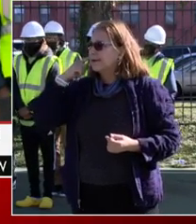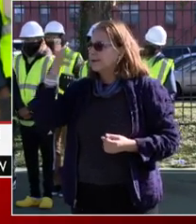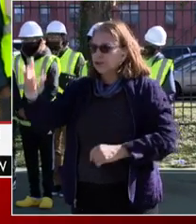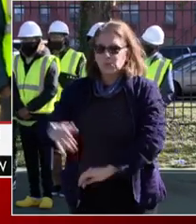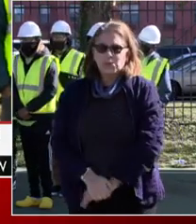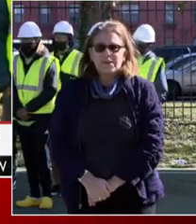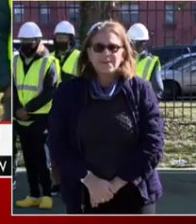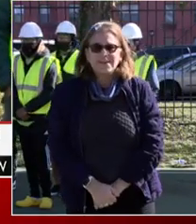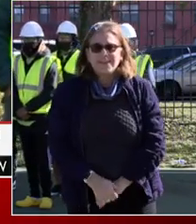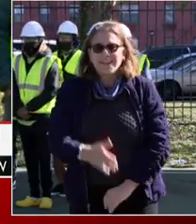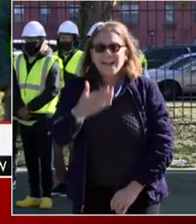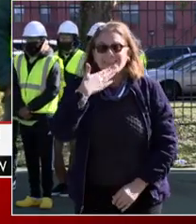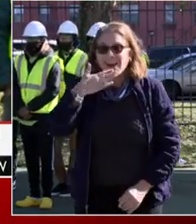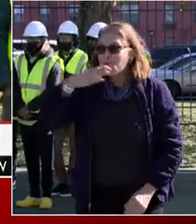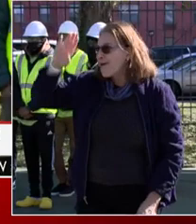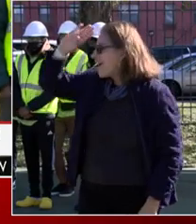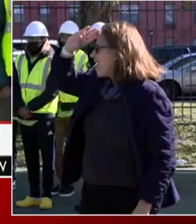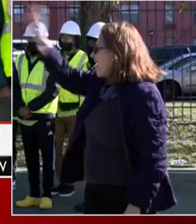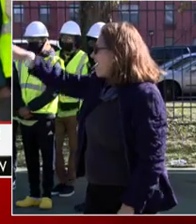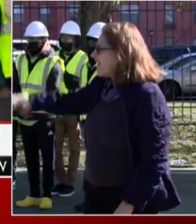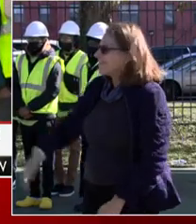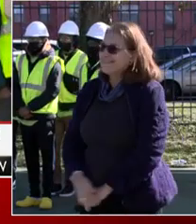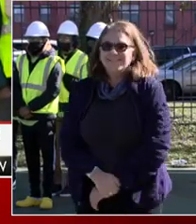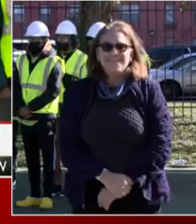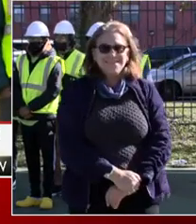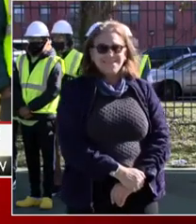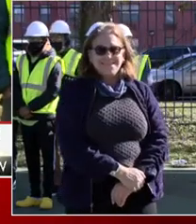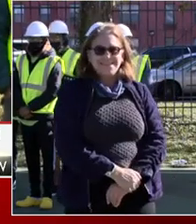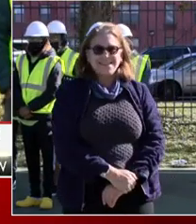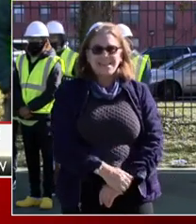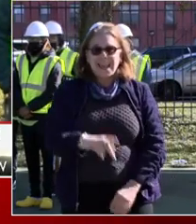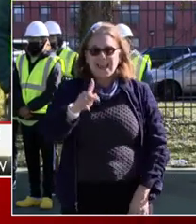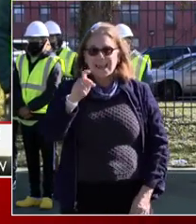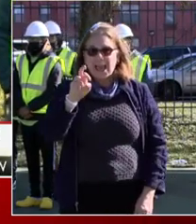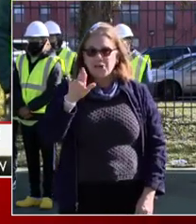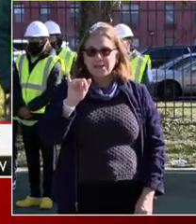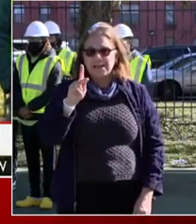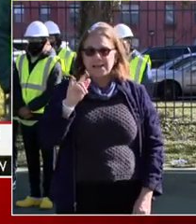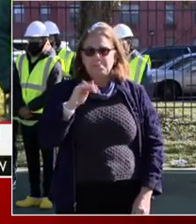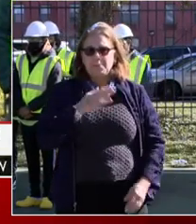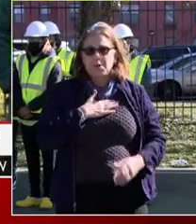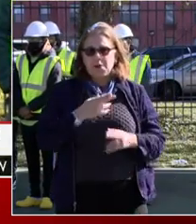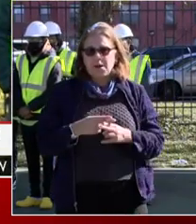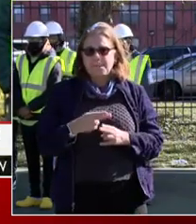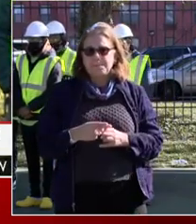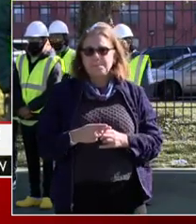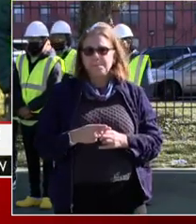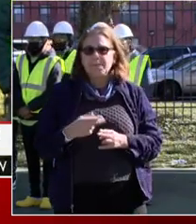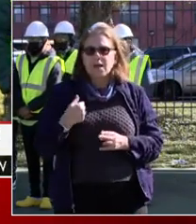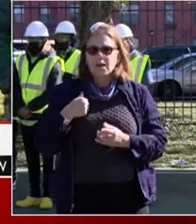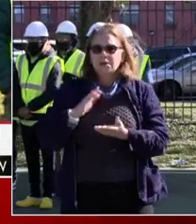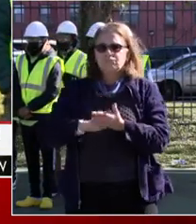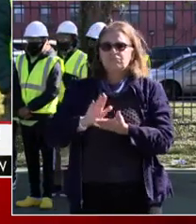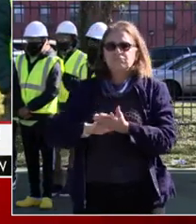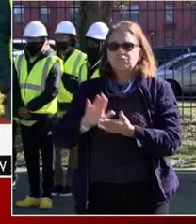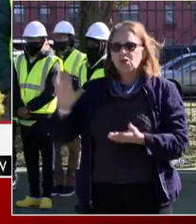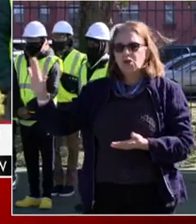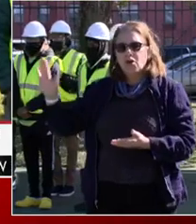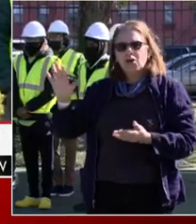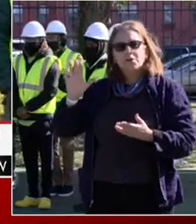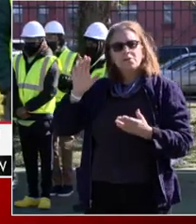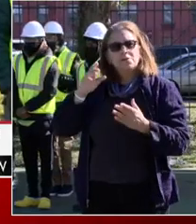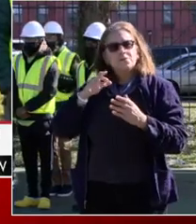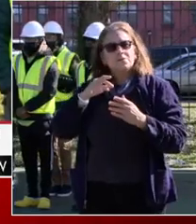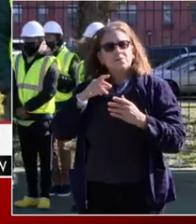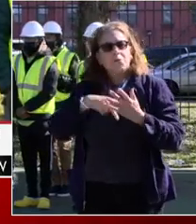Thank you. Hi. I'm Carrie Kemp, and I applaud your solar initiatives here. I just wanted to ask